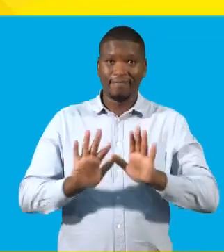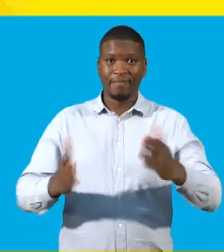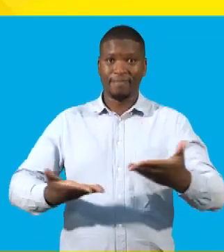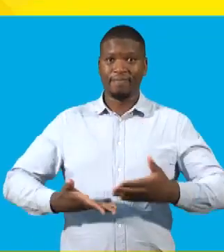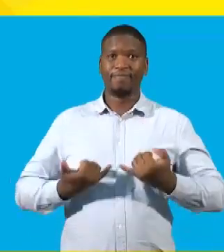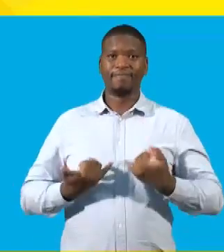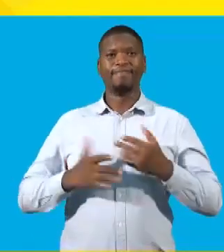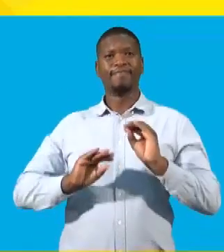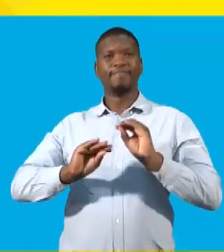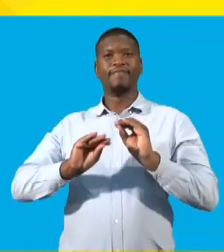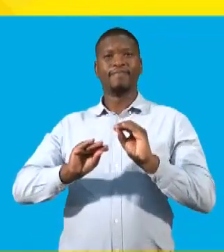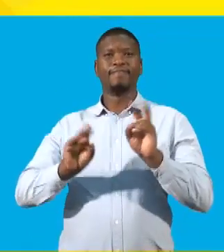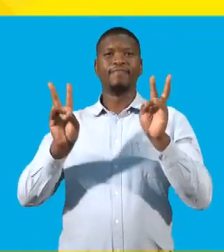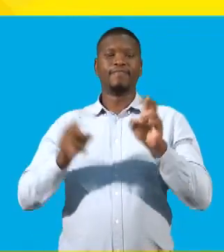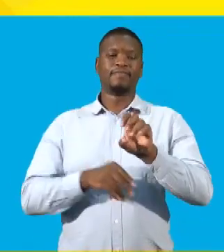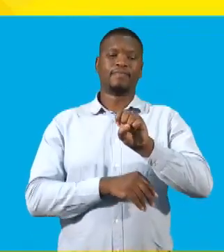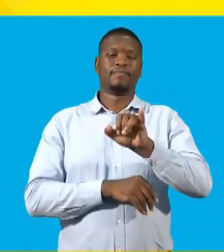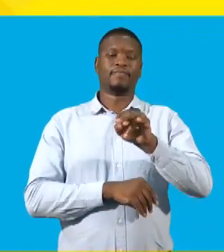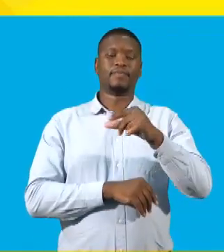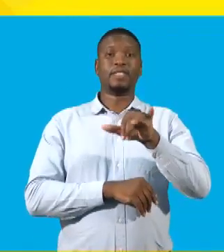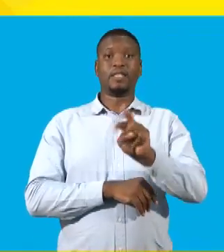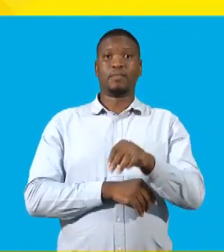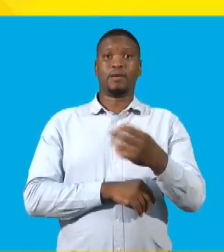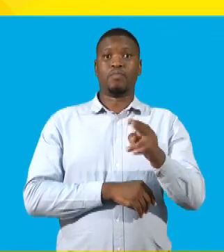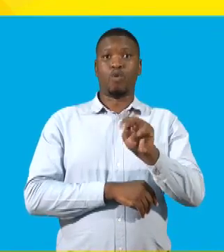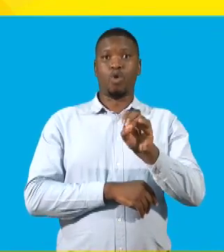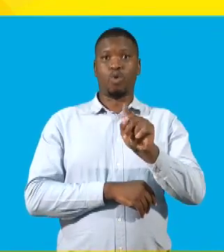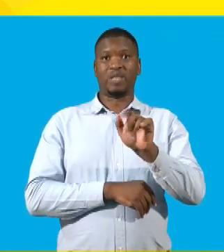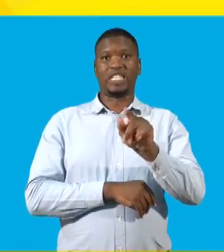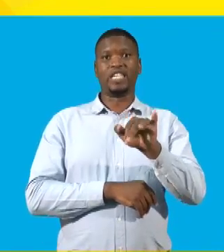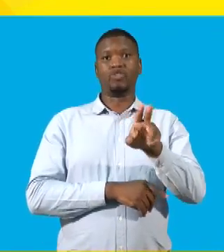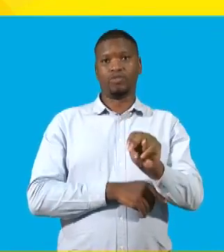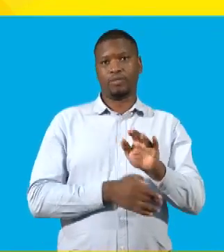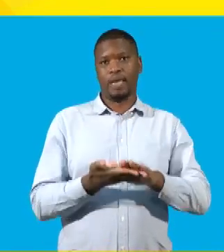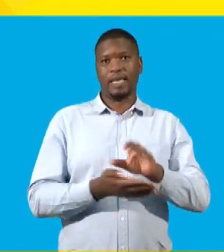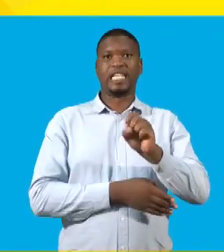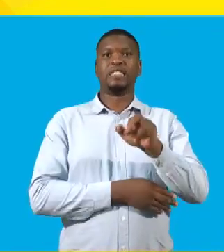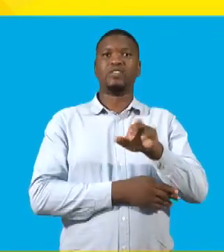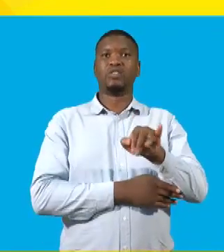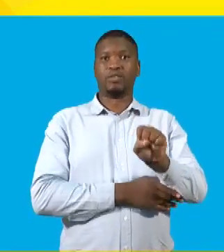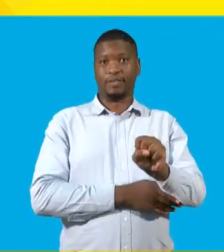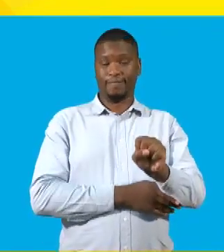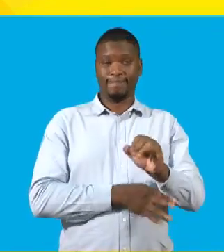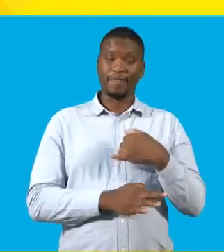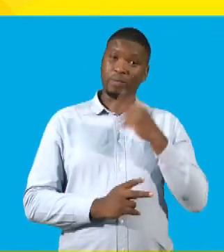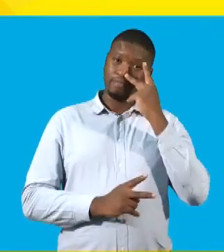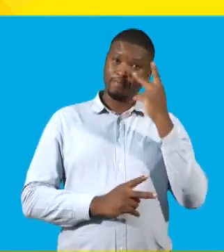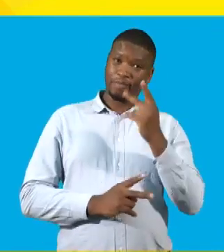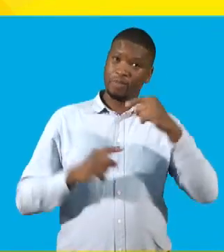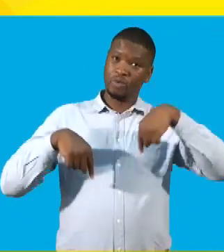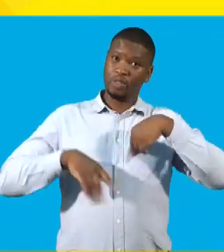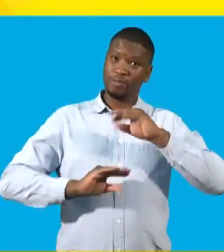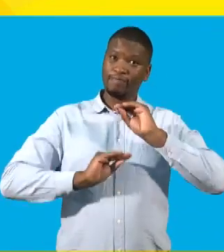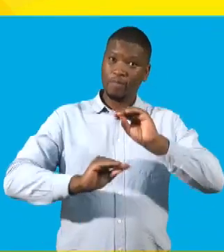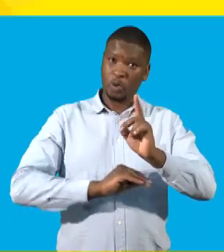Hello learners, and welcome to today's lesson of sigma notation and series. Let's look at what we are going to be looking